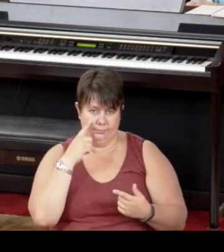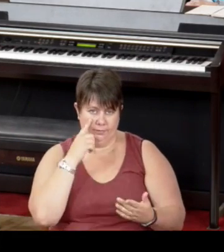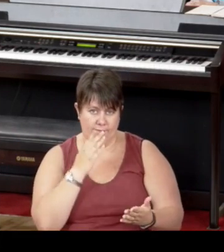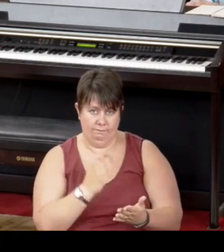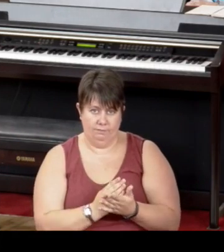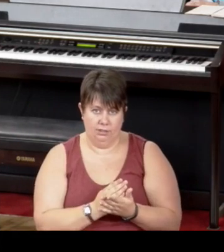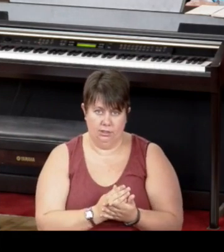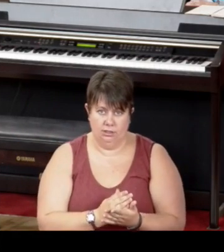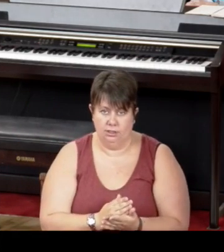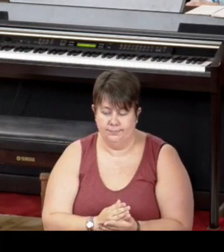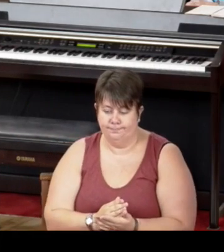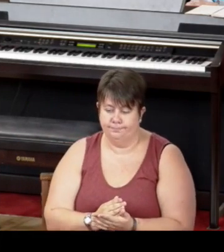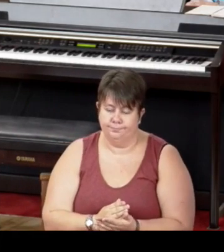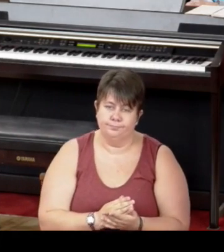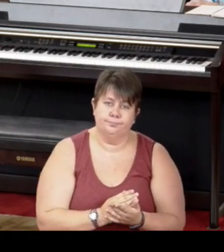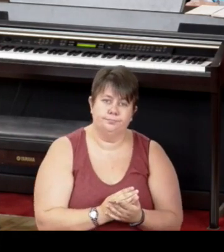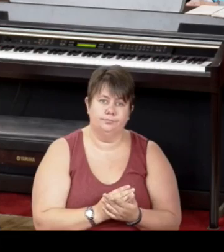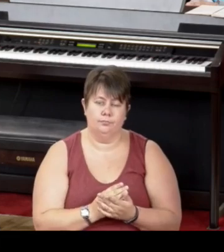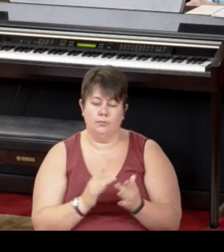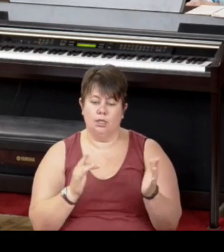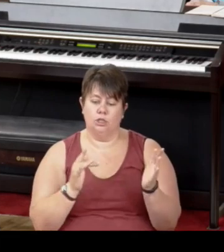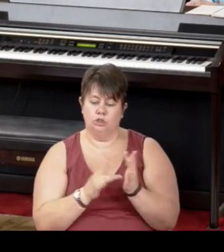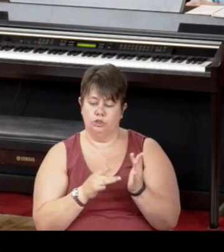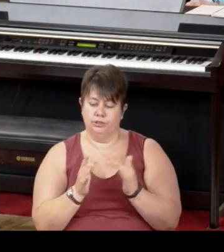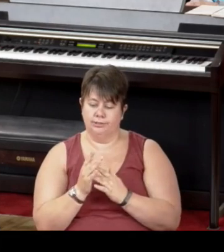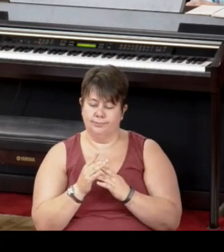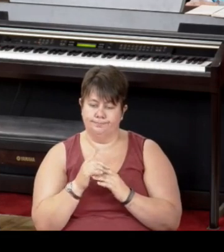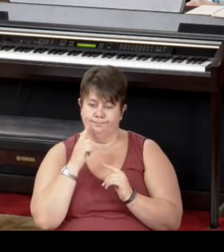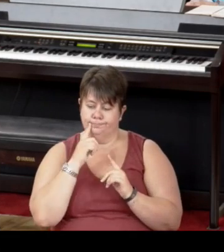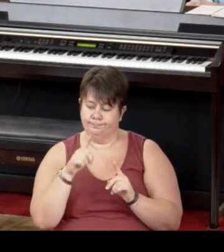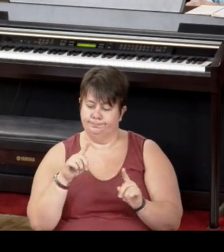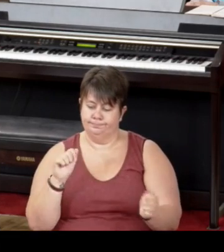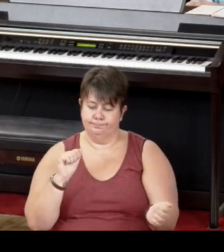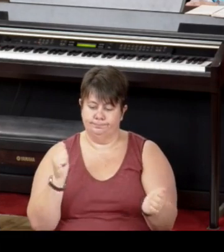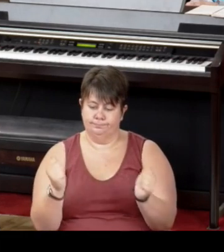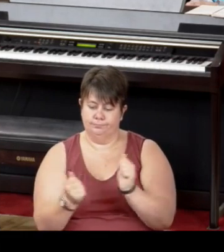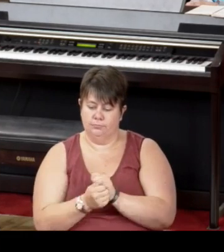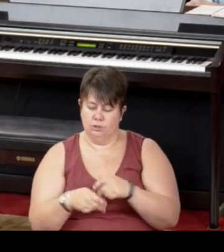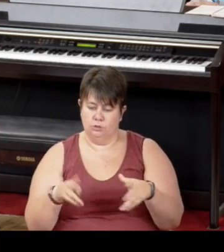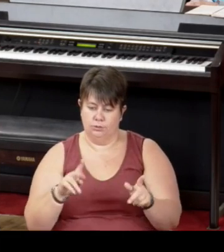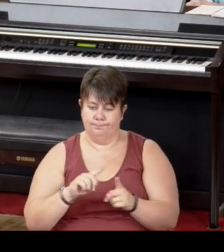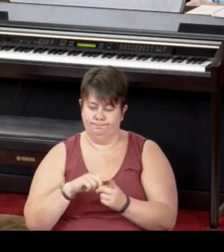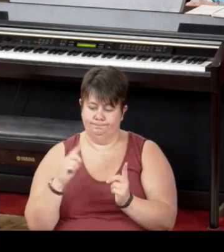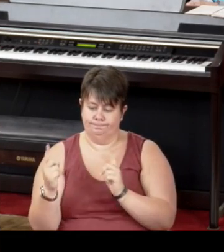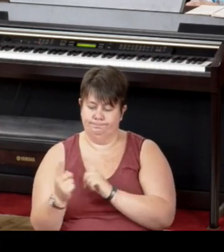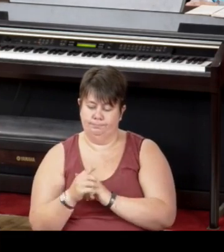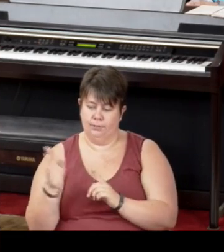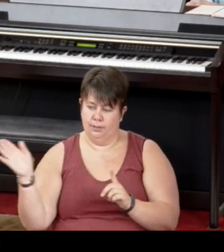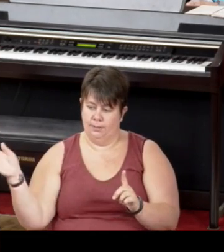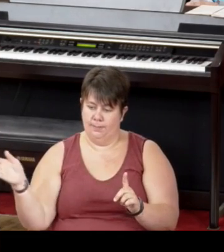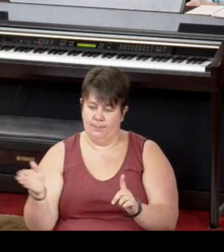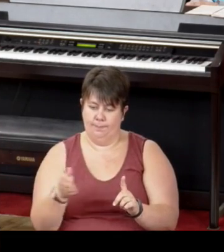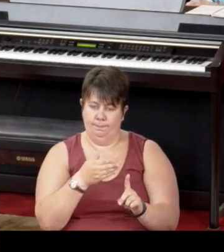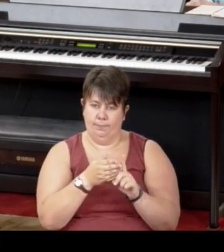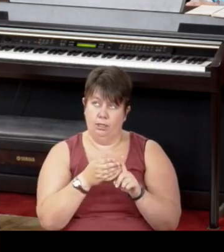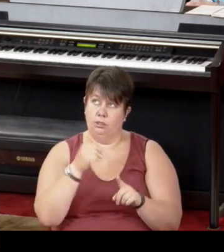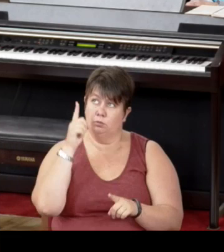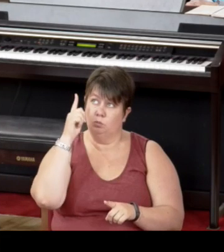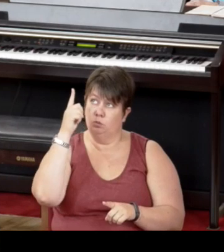Jesus calls them to repent and to turn and to come back to the one true God.